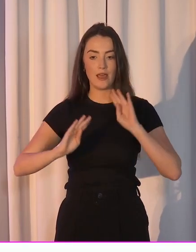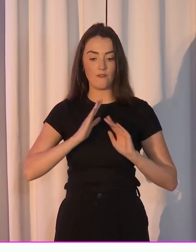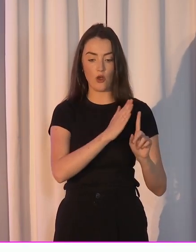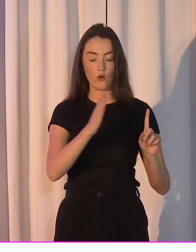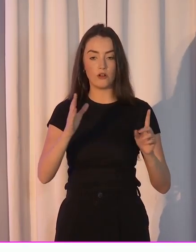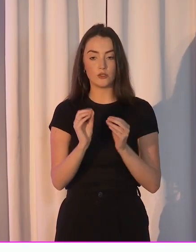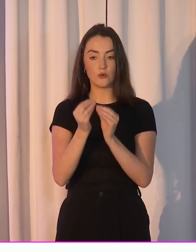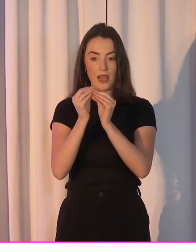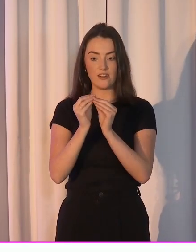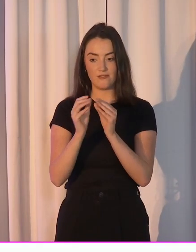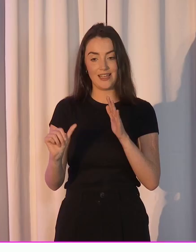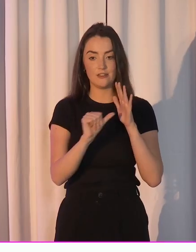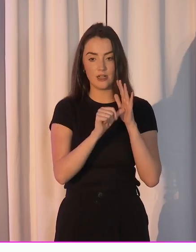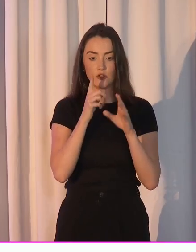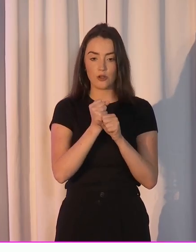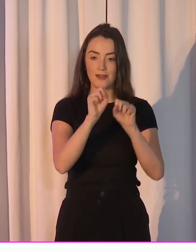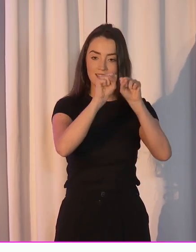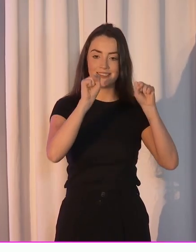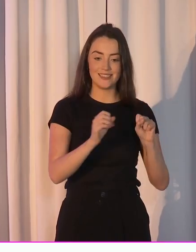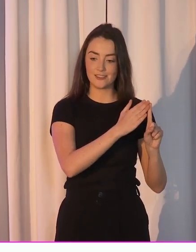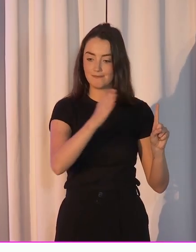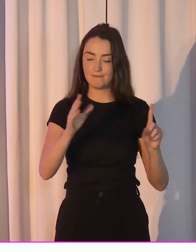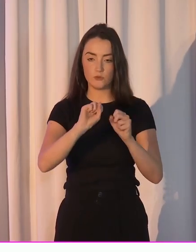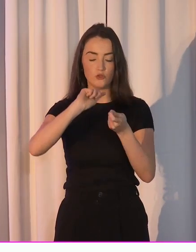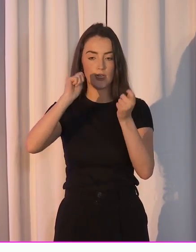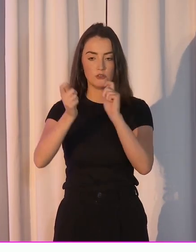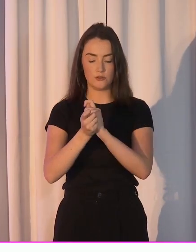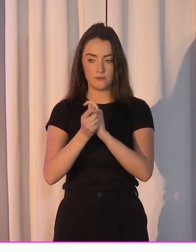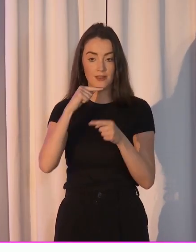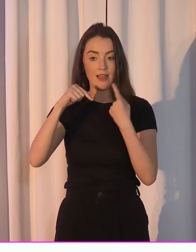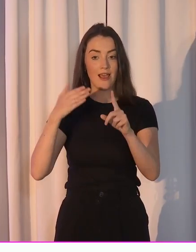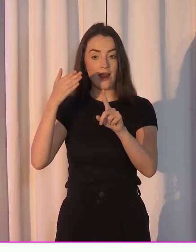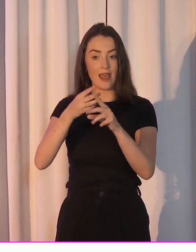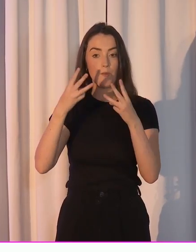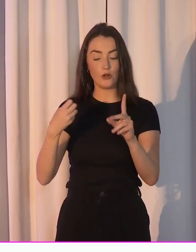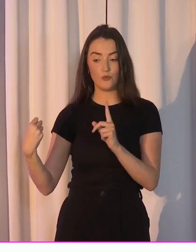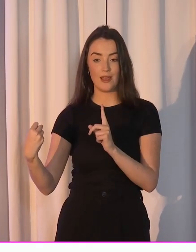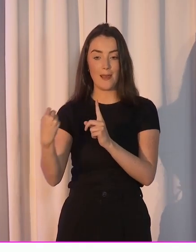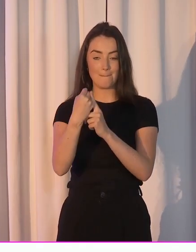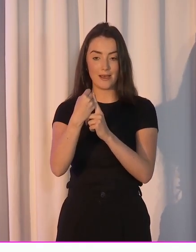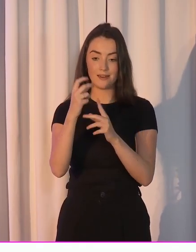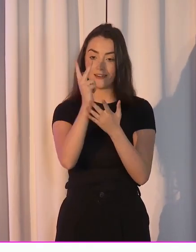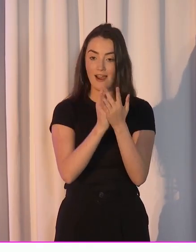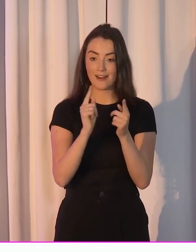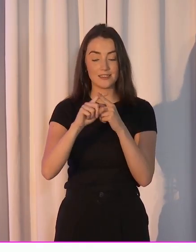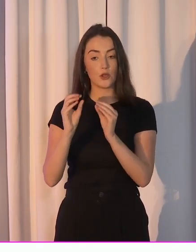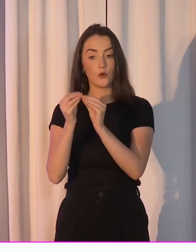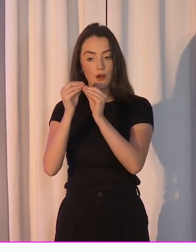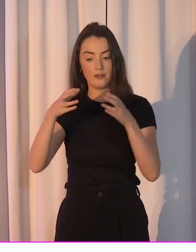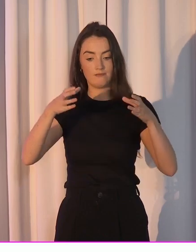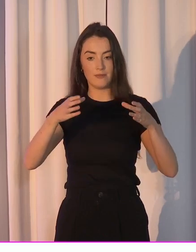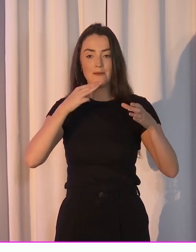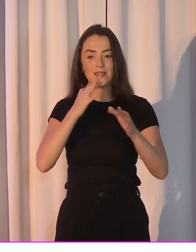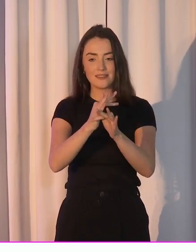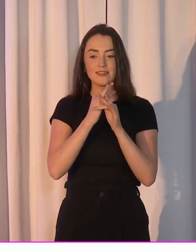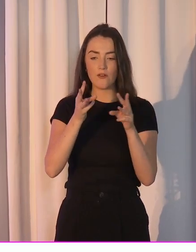industries, focusing on system-wide change. And our aim is to impact the arts and creative sectors to ensure safer